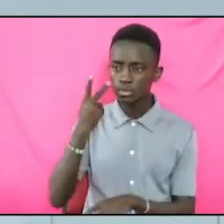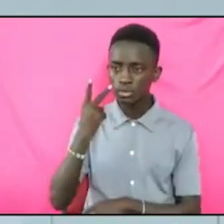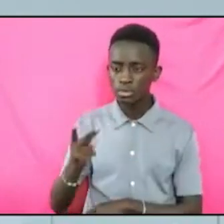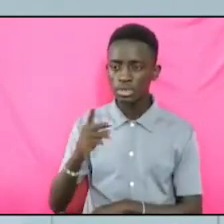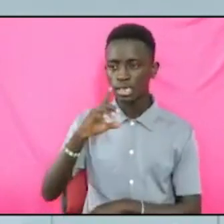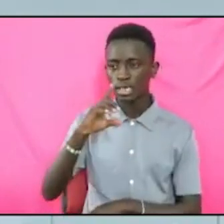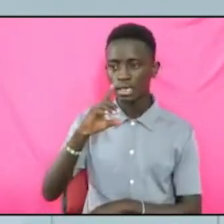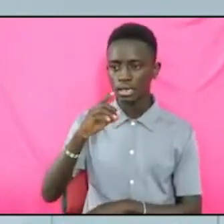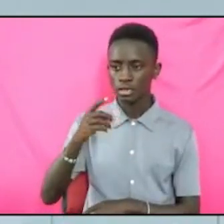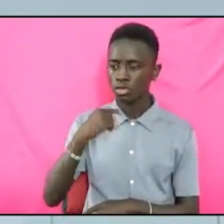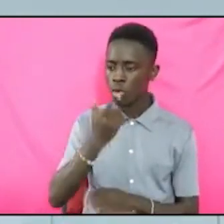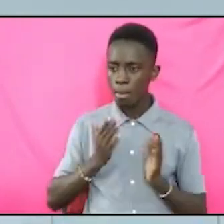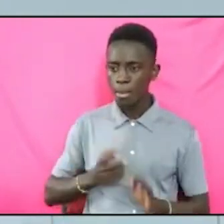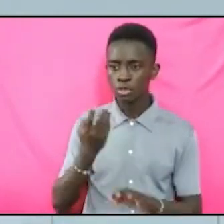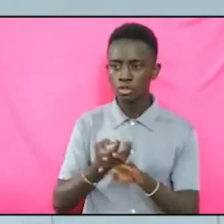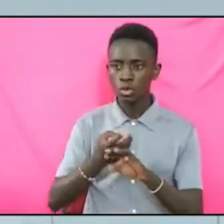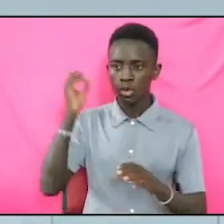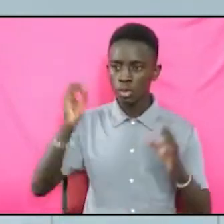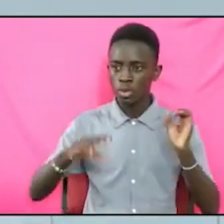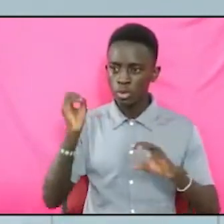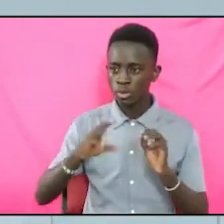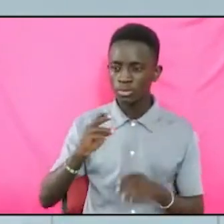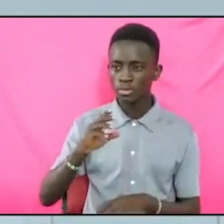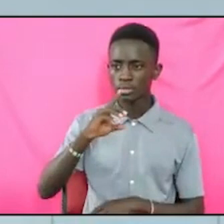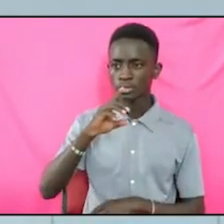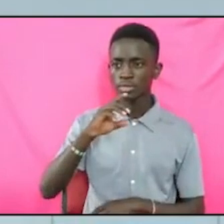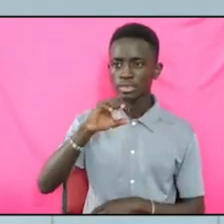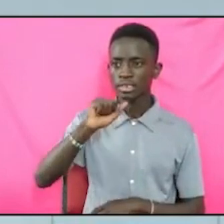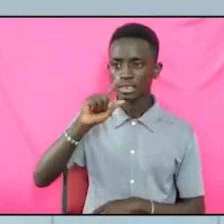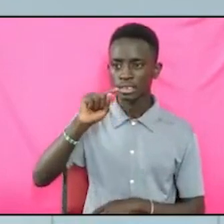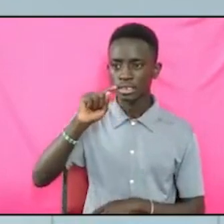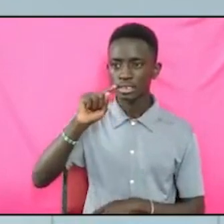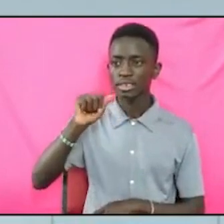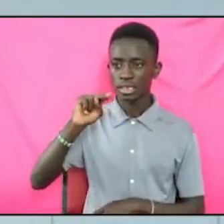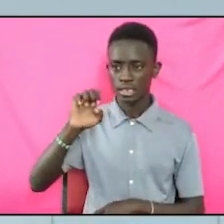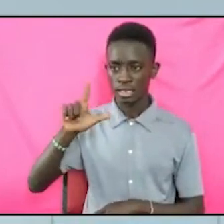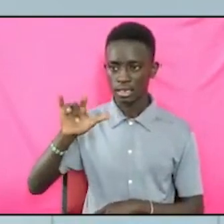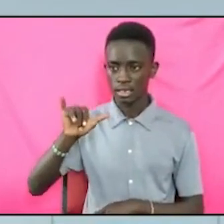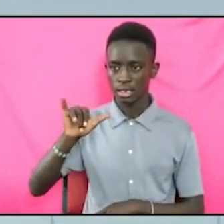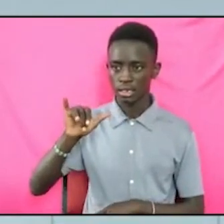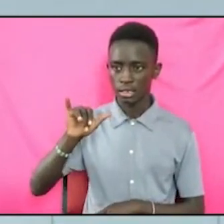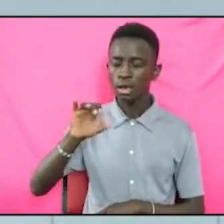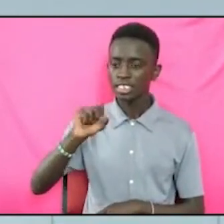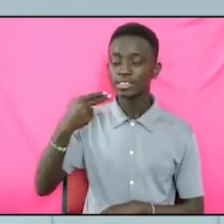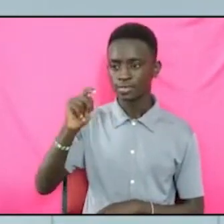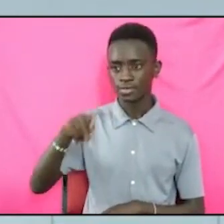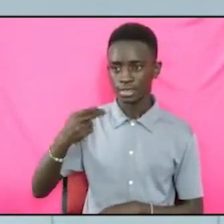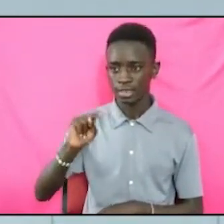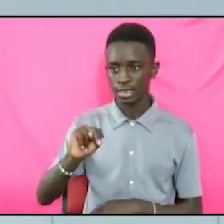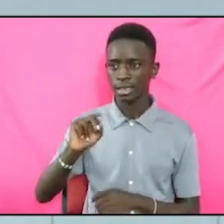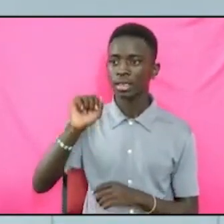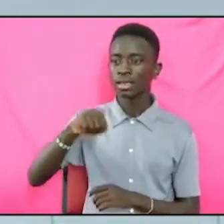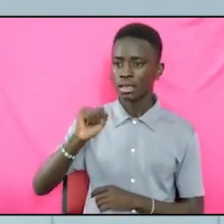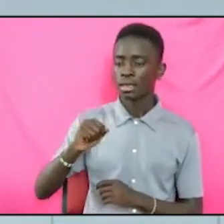forgive them, for they don't know what they are doing." It changes everything about us. That is why this girl would